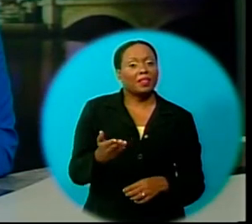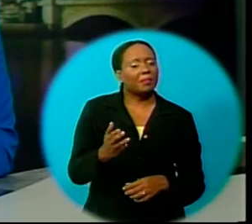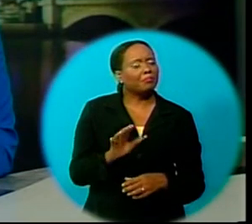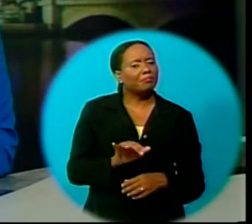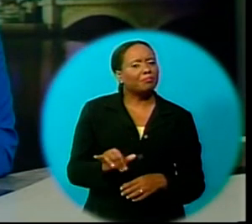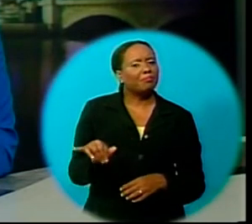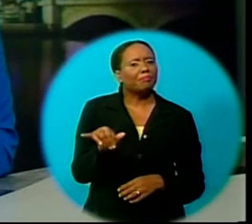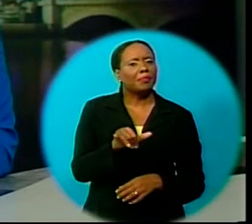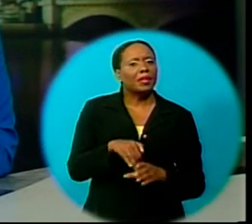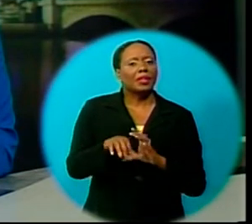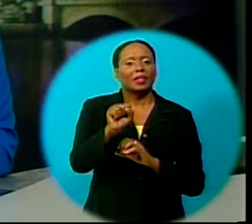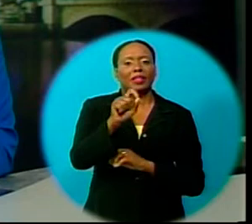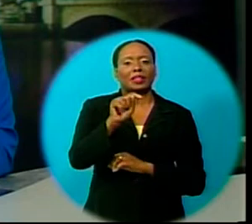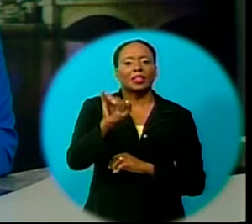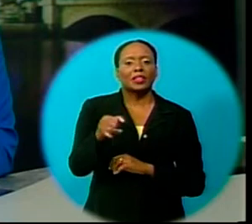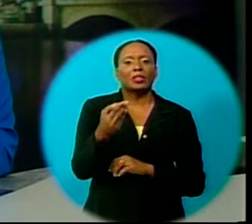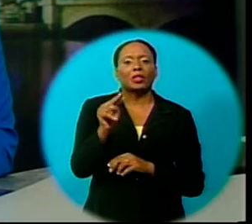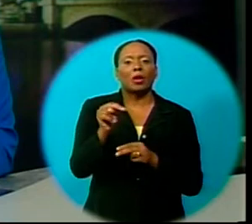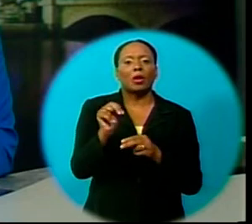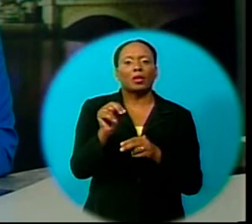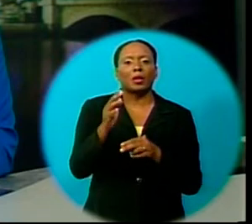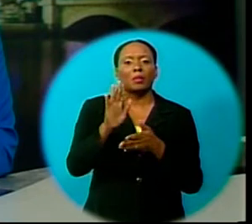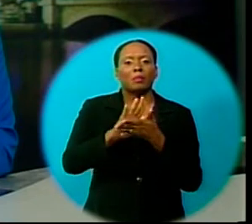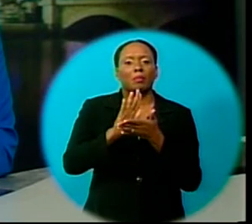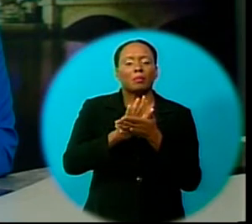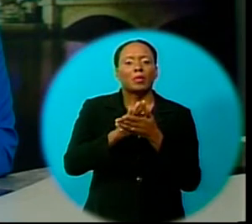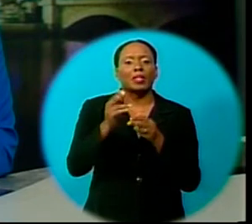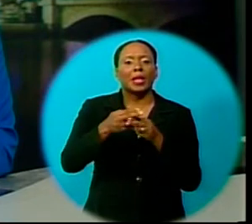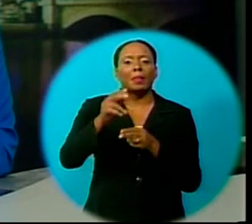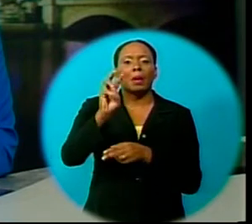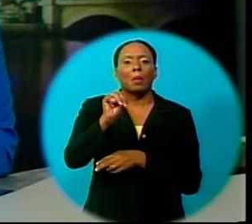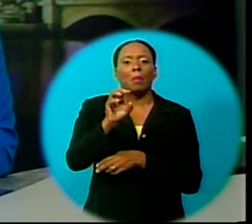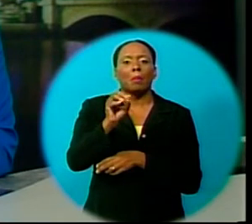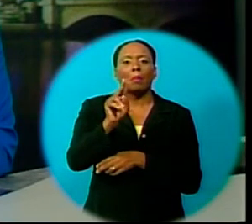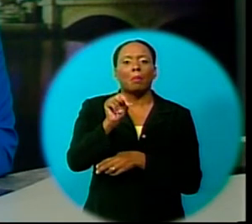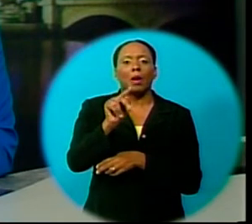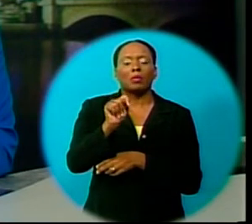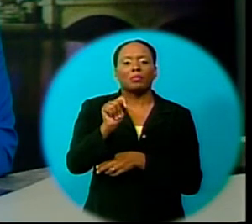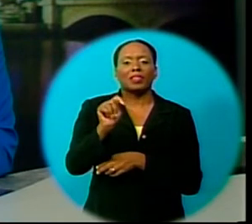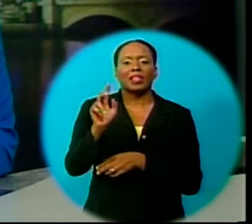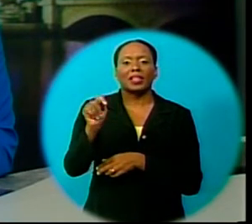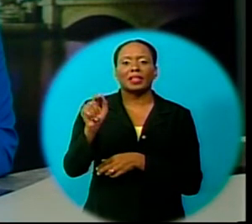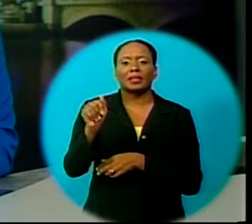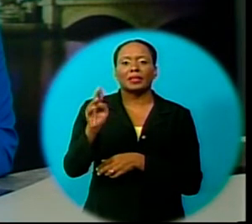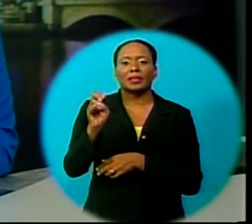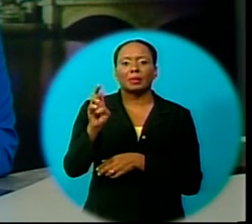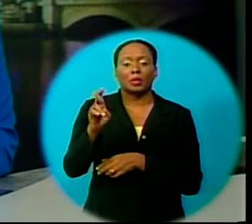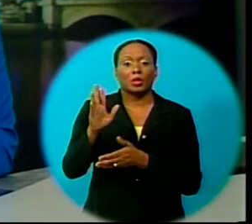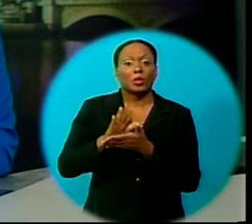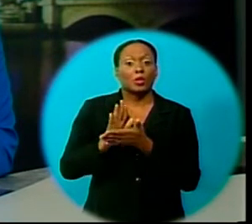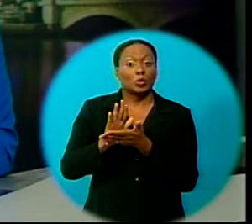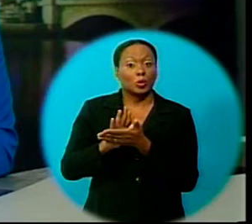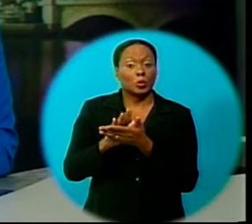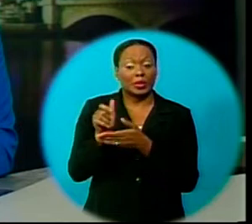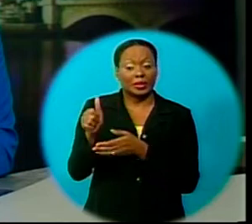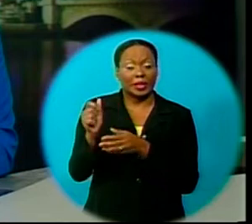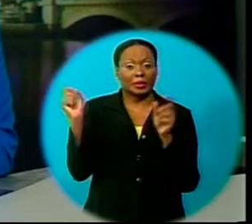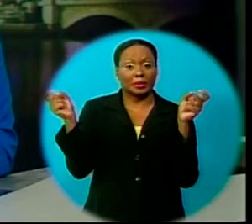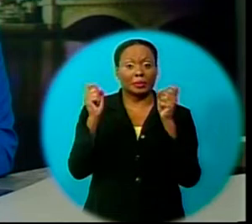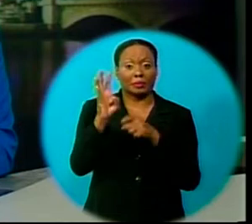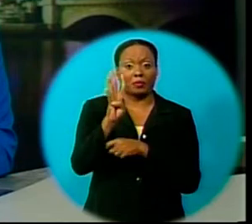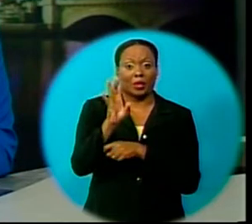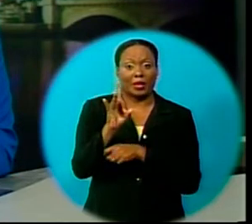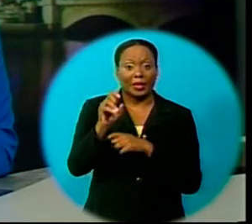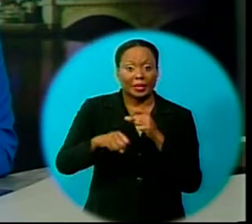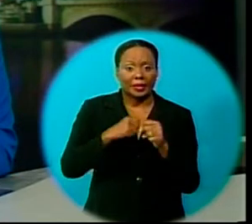much different in St. John at the Mount Tabor Primary School, where students also celebrated 48 years. In addition to the classrooms there